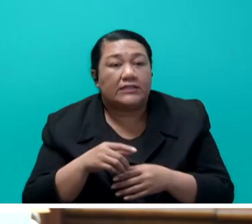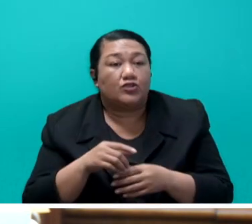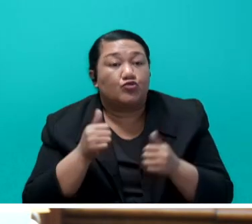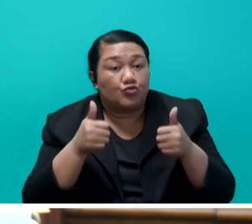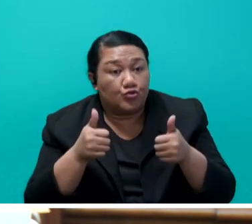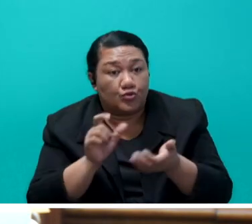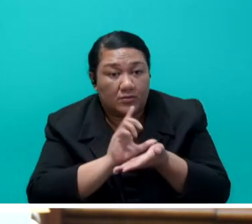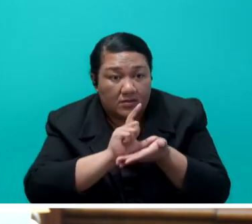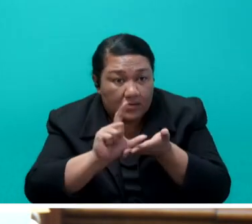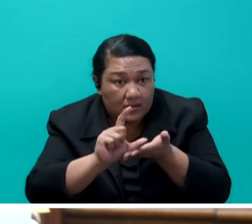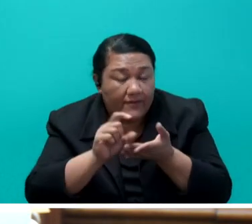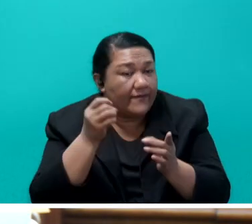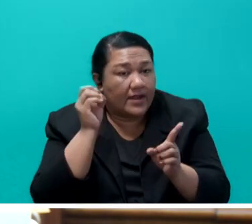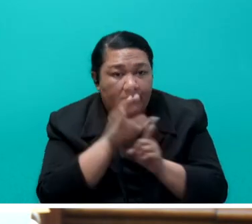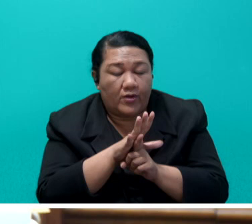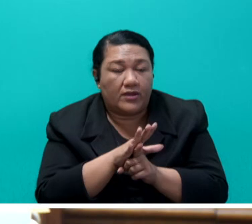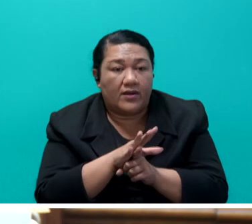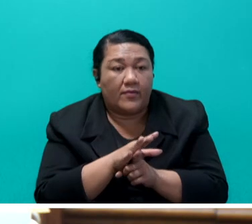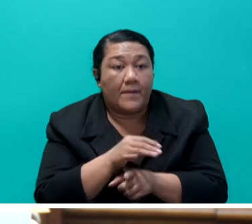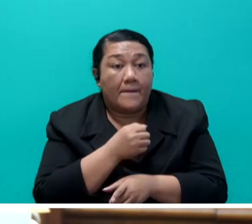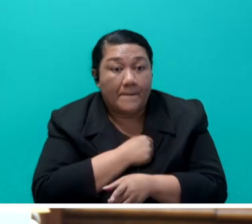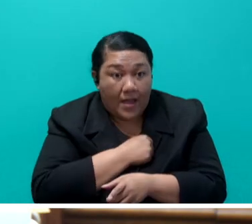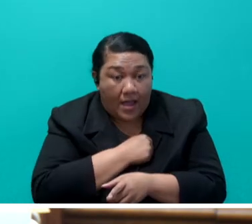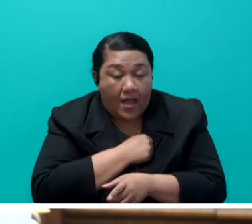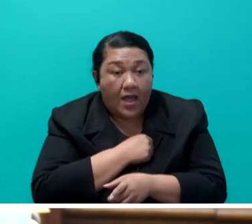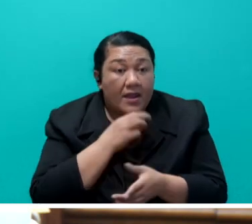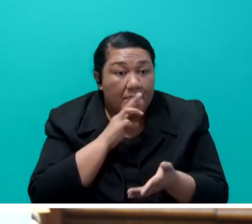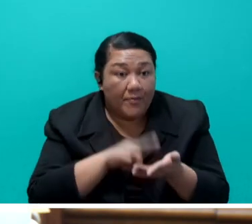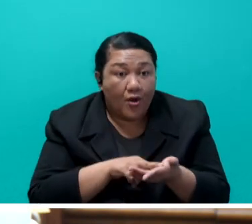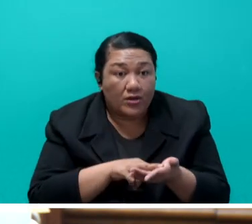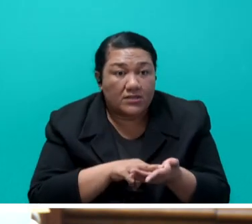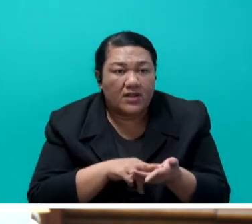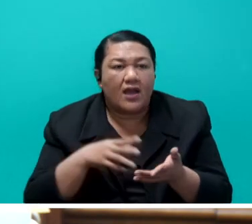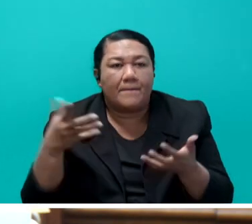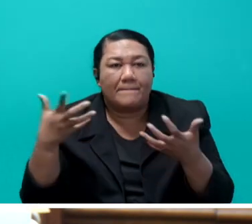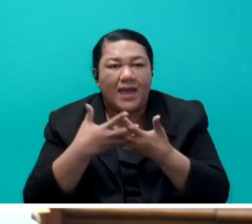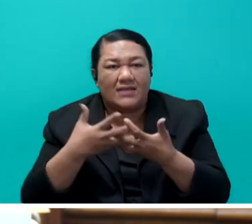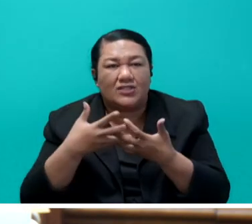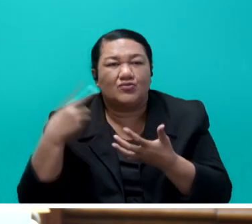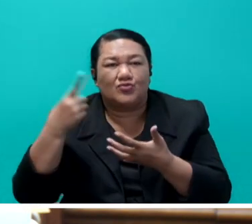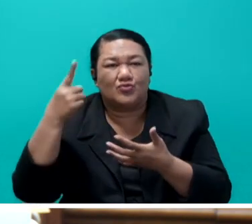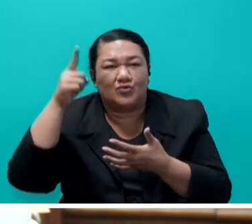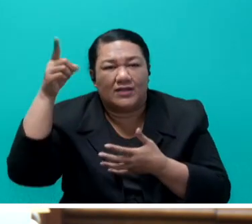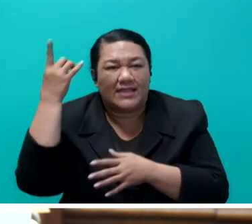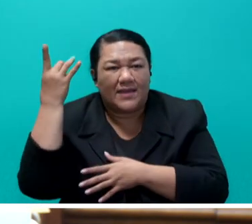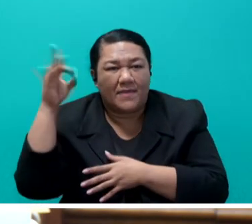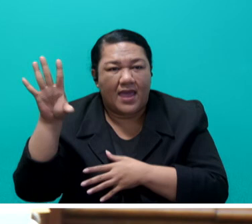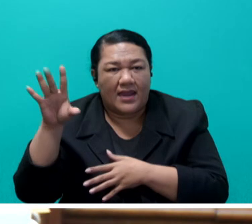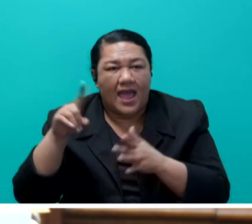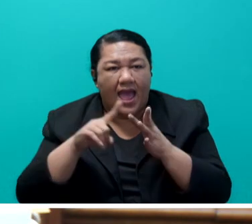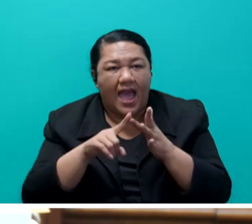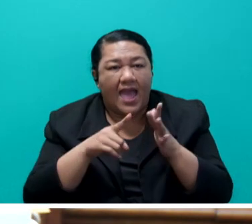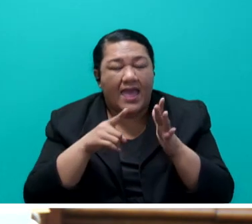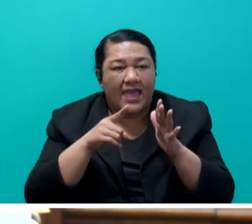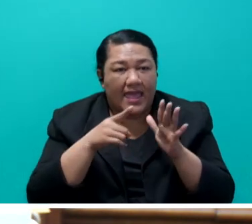my support is based on the science and the assessments carried out by the independent